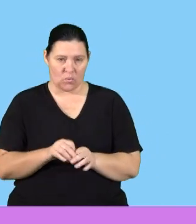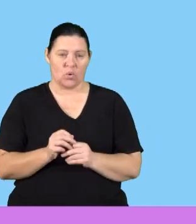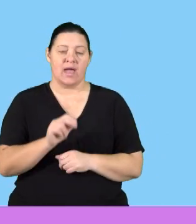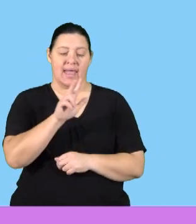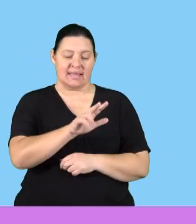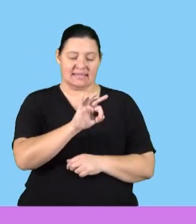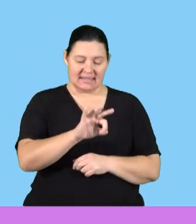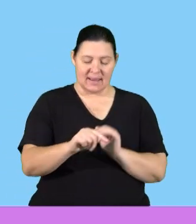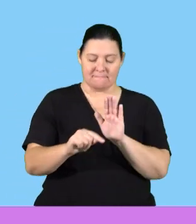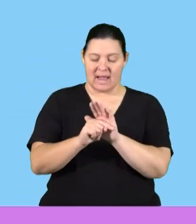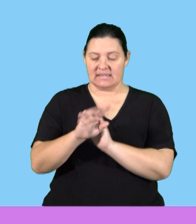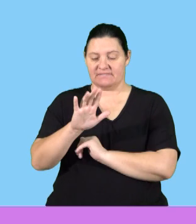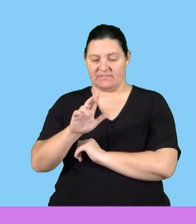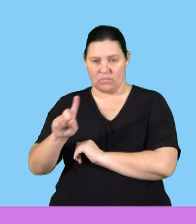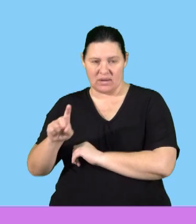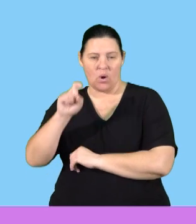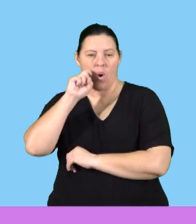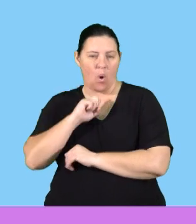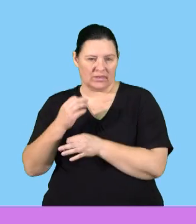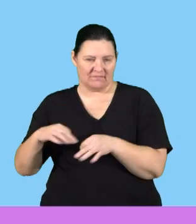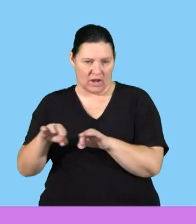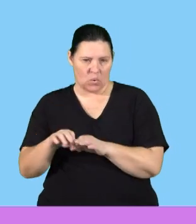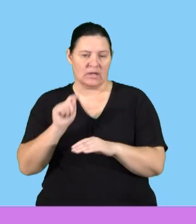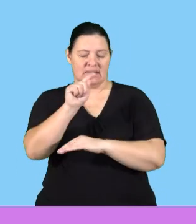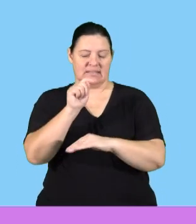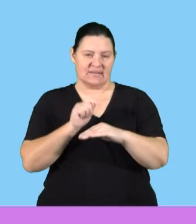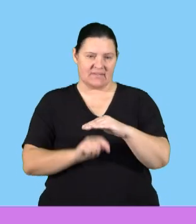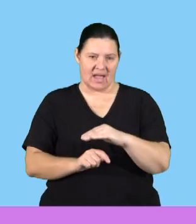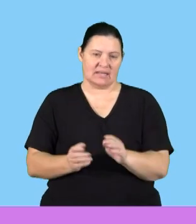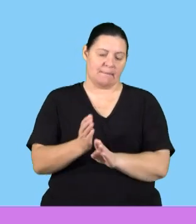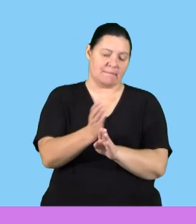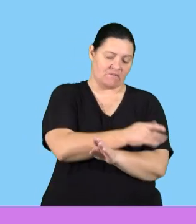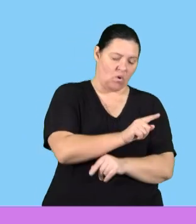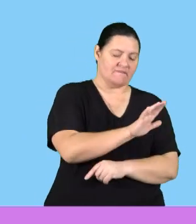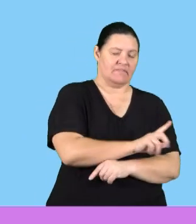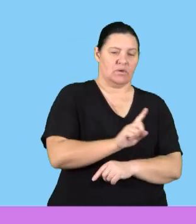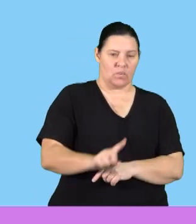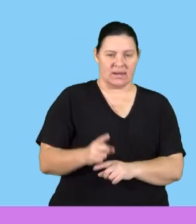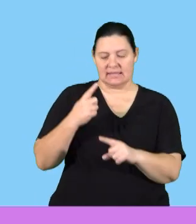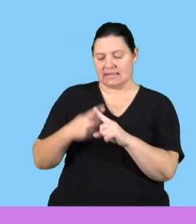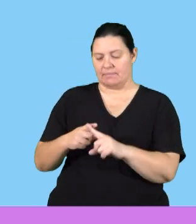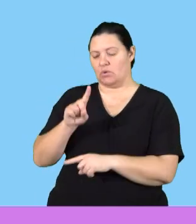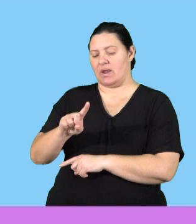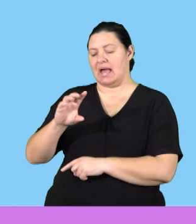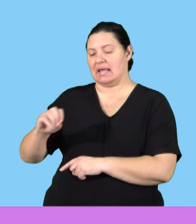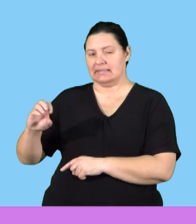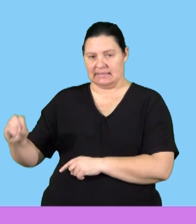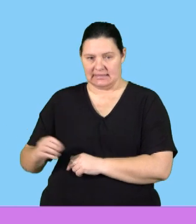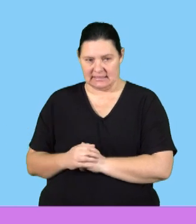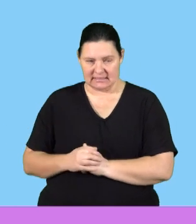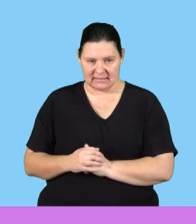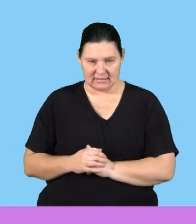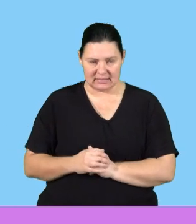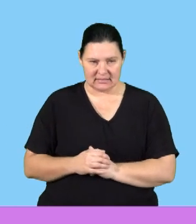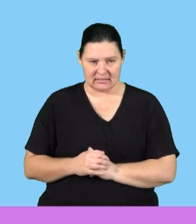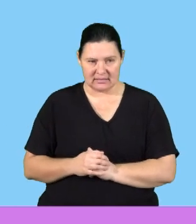83, and we subtract 51, and then we divide by the previous value and we multiply by